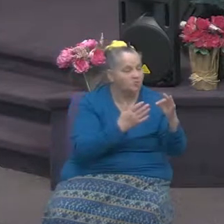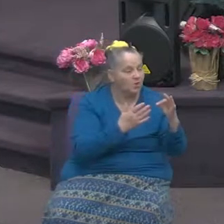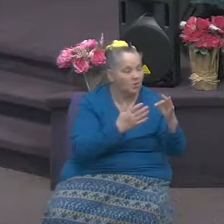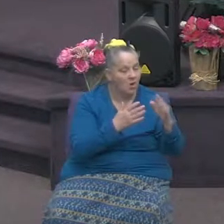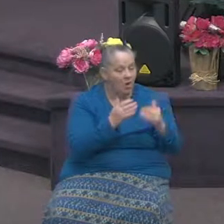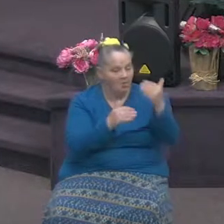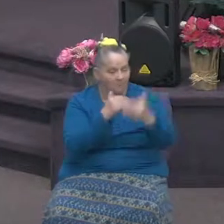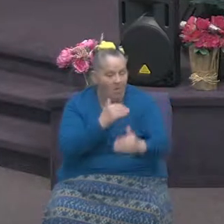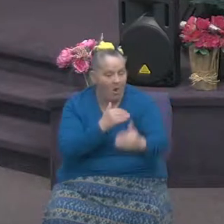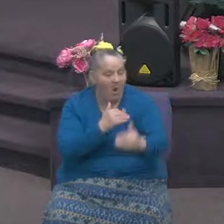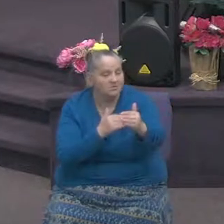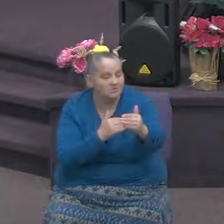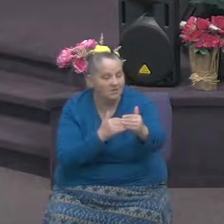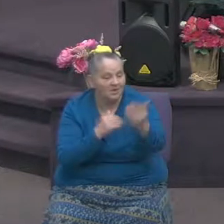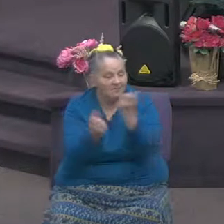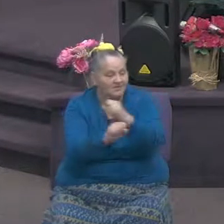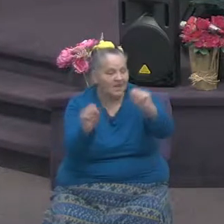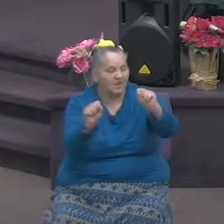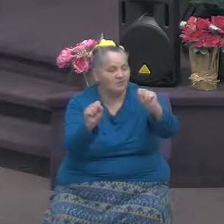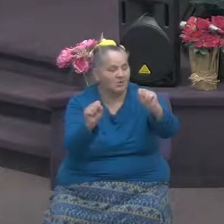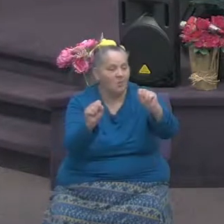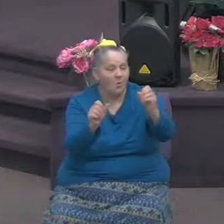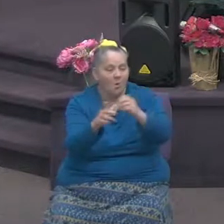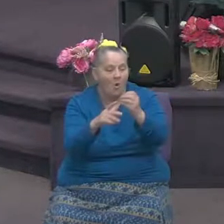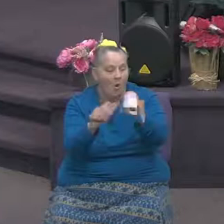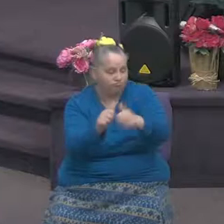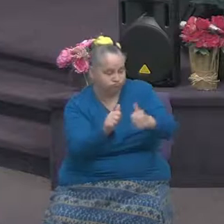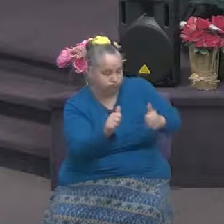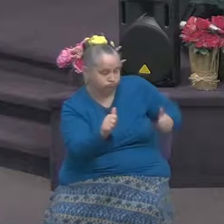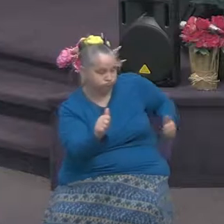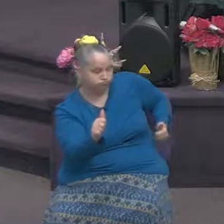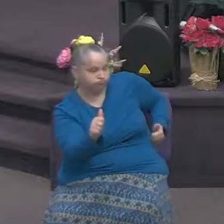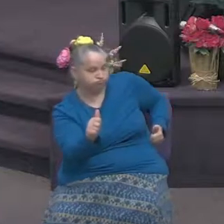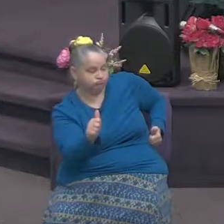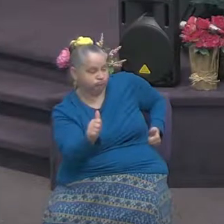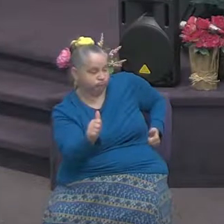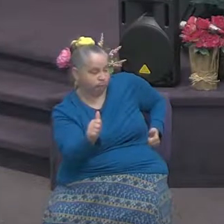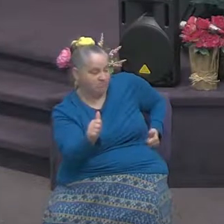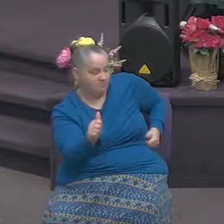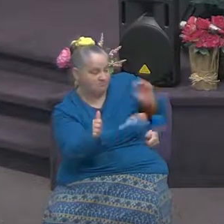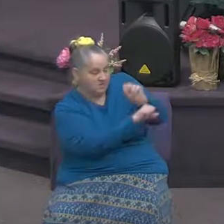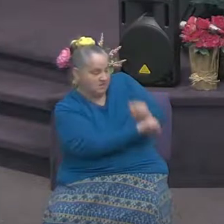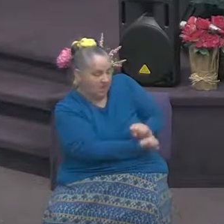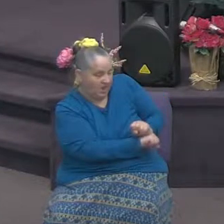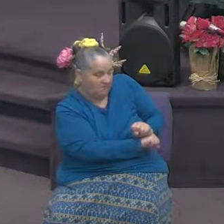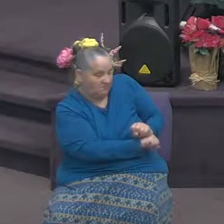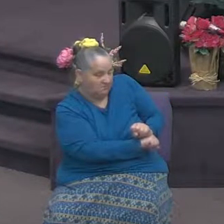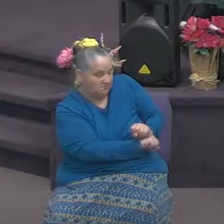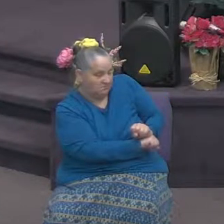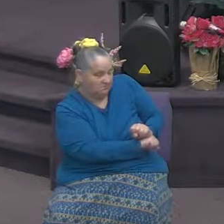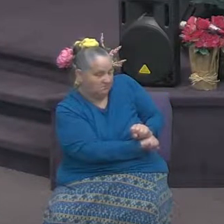go forward and be saved, or go backward and be a slave.